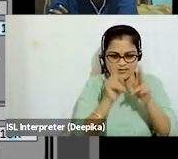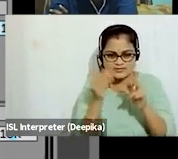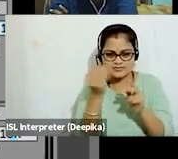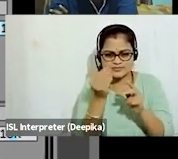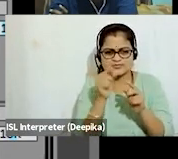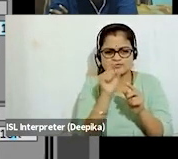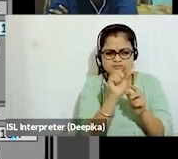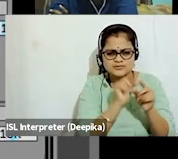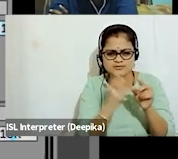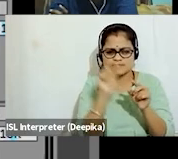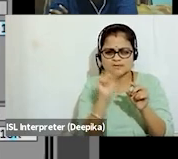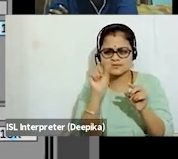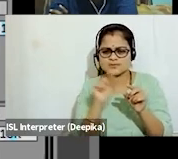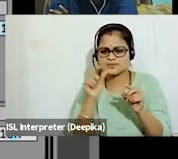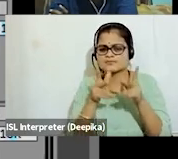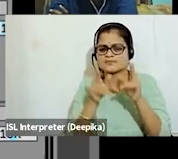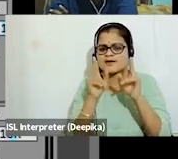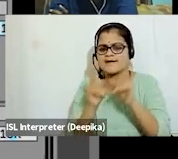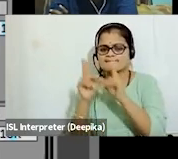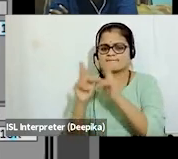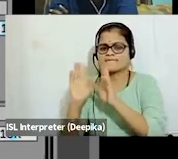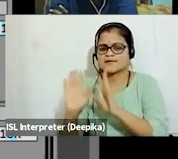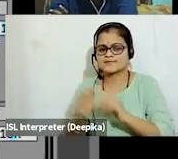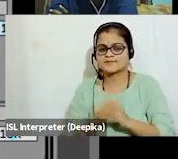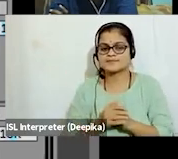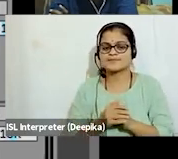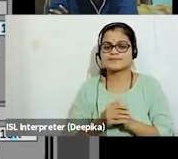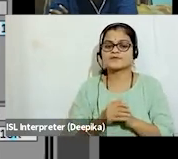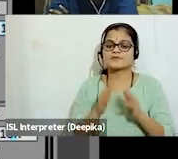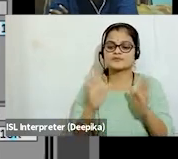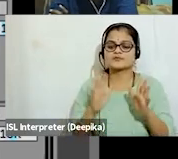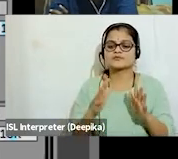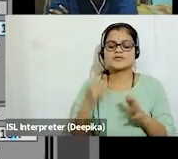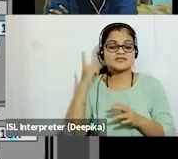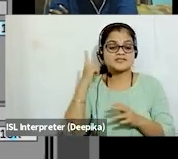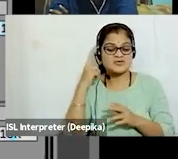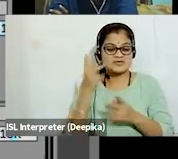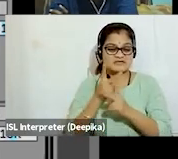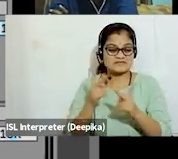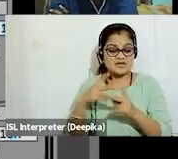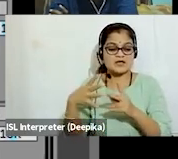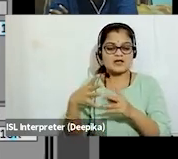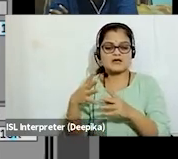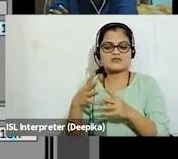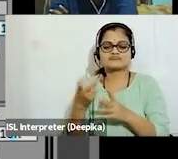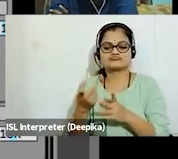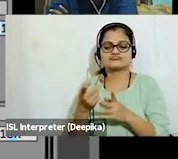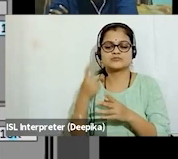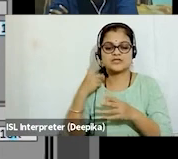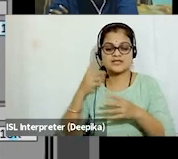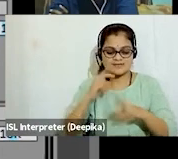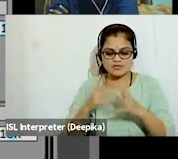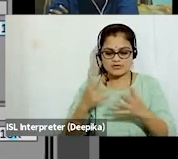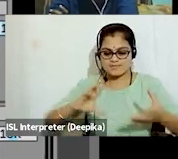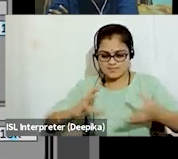little splits that I've made is just to you do get a lot of handling noise. So every time the guy touches the machine or